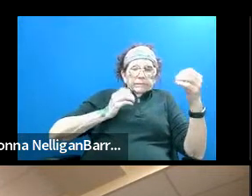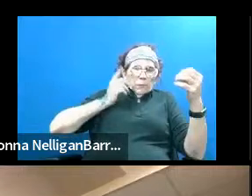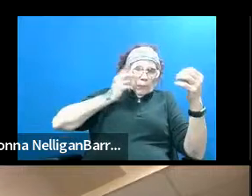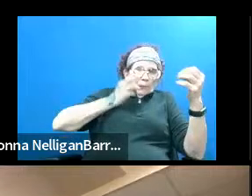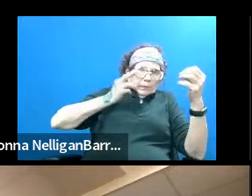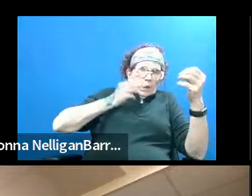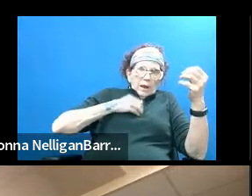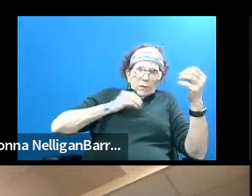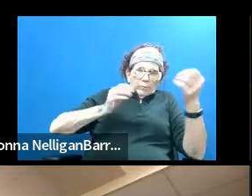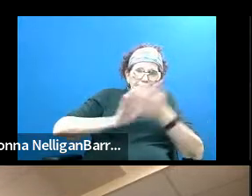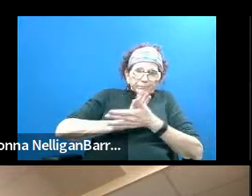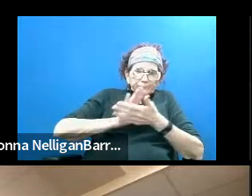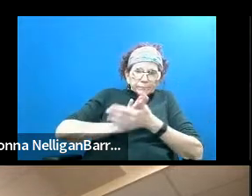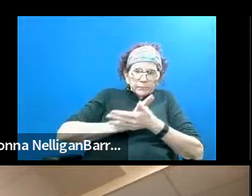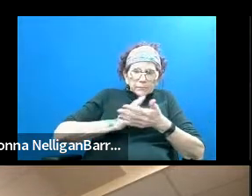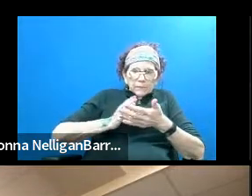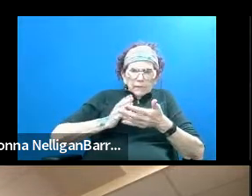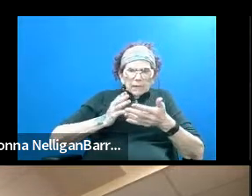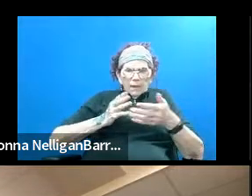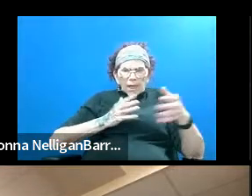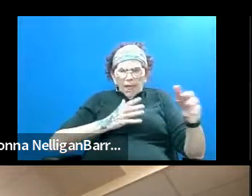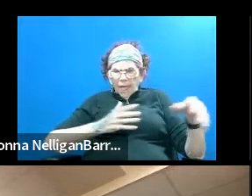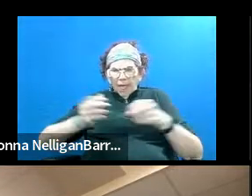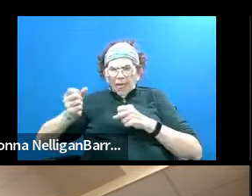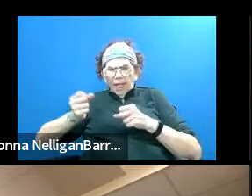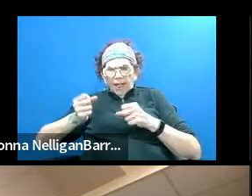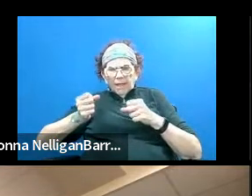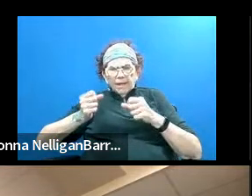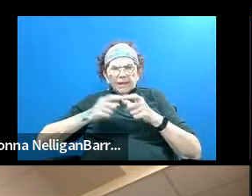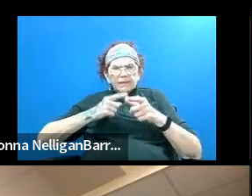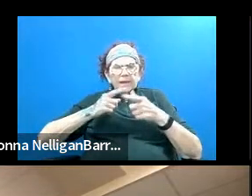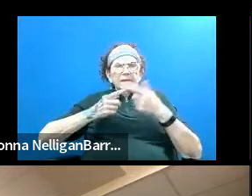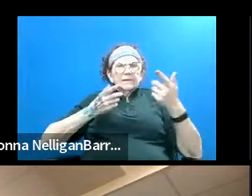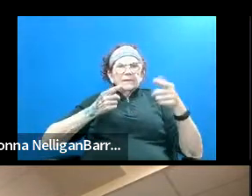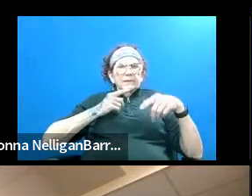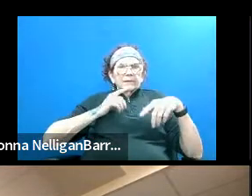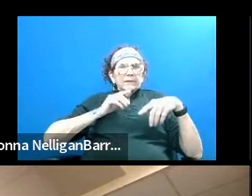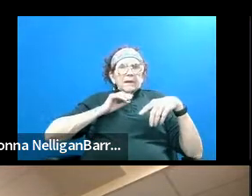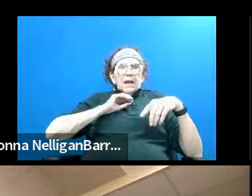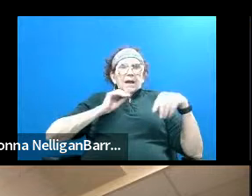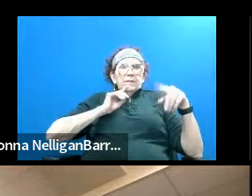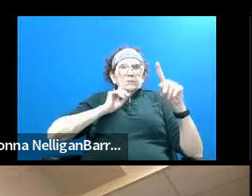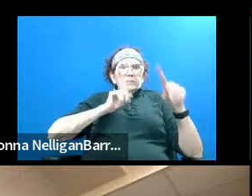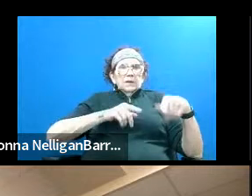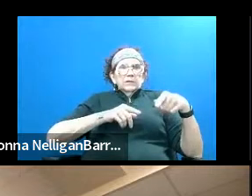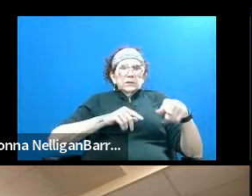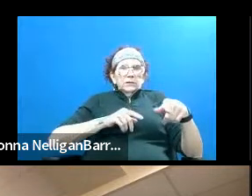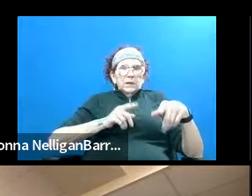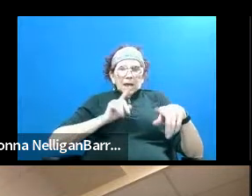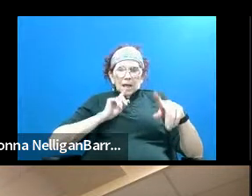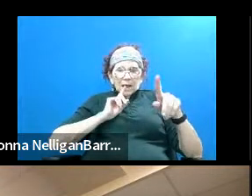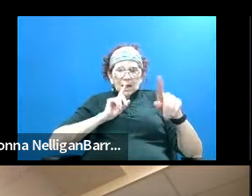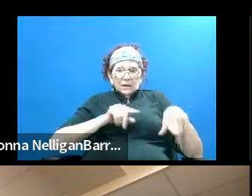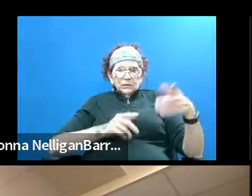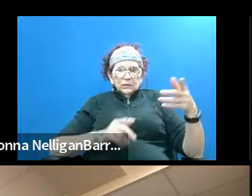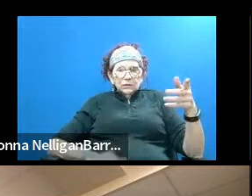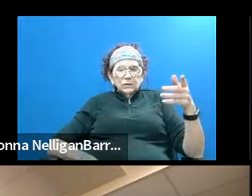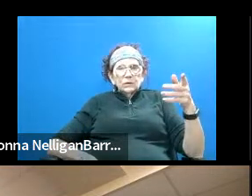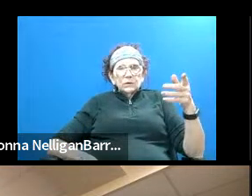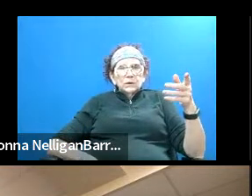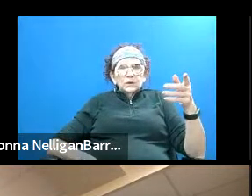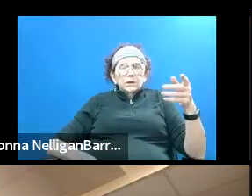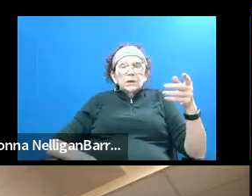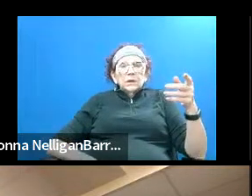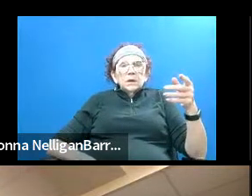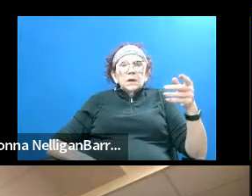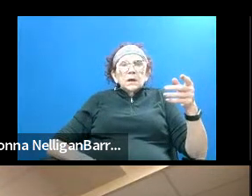yet, but I just wanted to kind of lay that out there. If there is an answer, I'm happy to listen. Yeah, and you're raising, I think, one of the most important issues